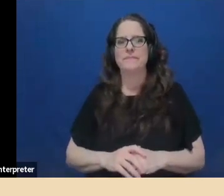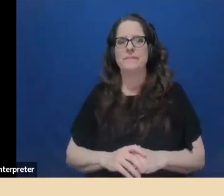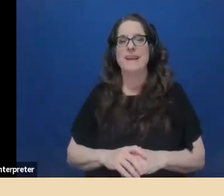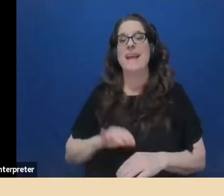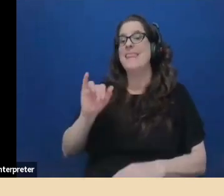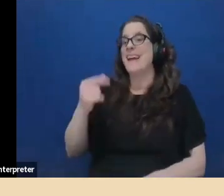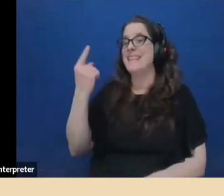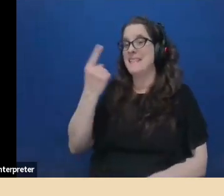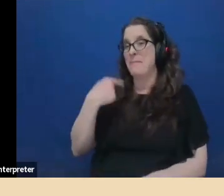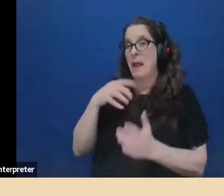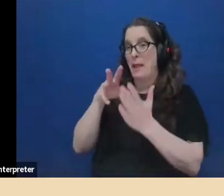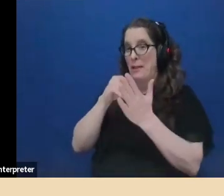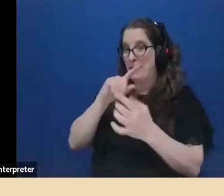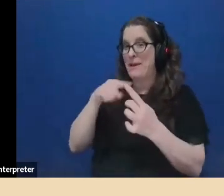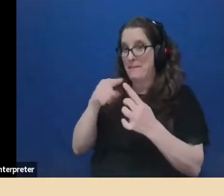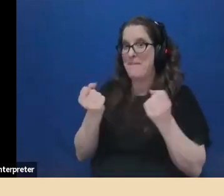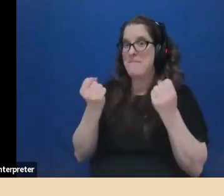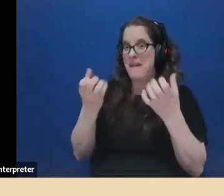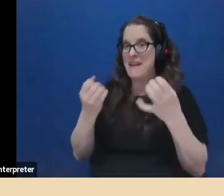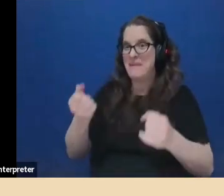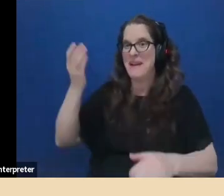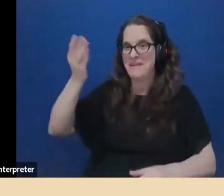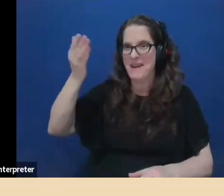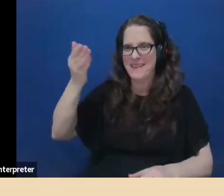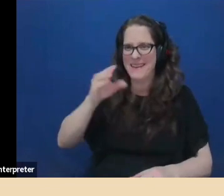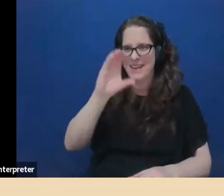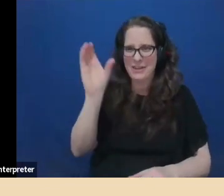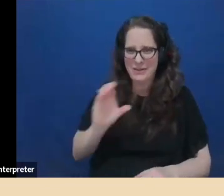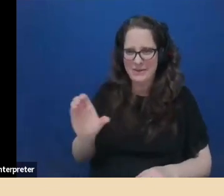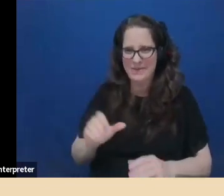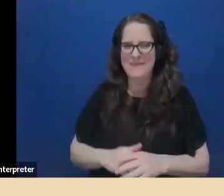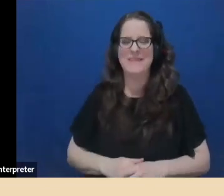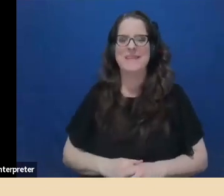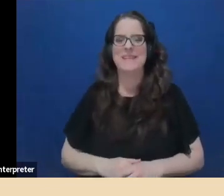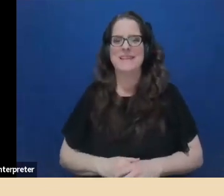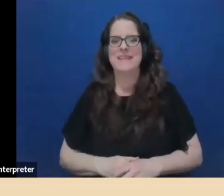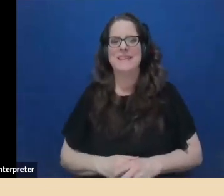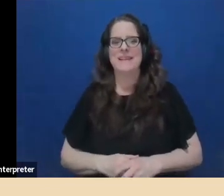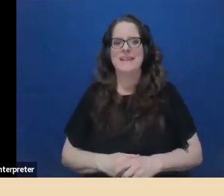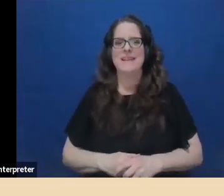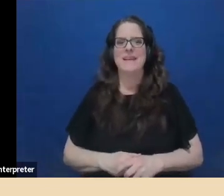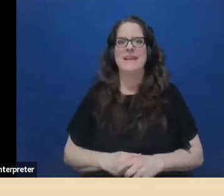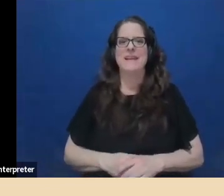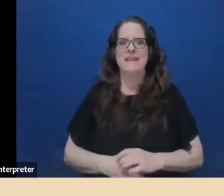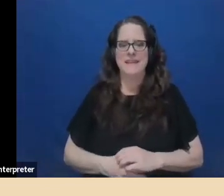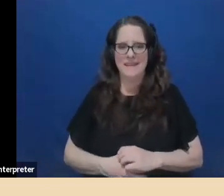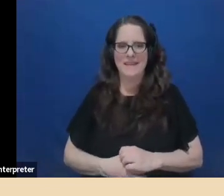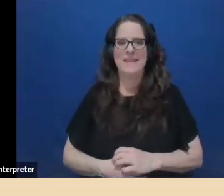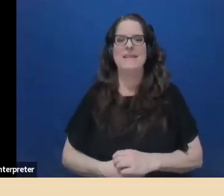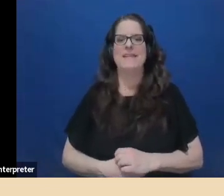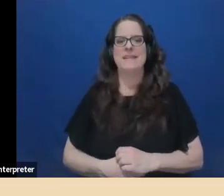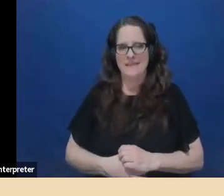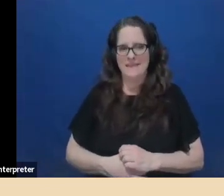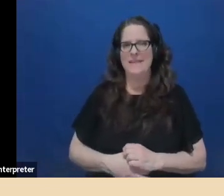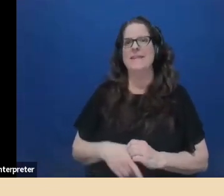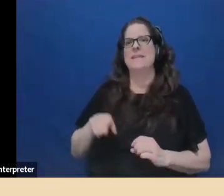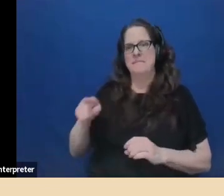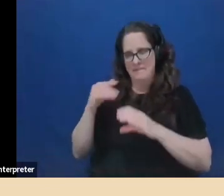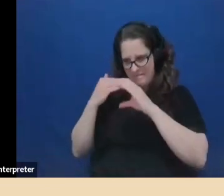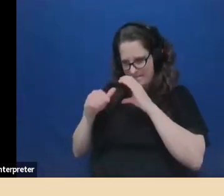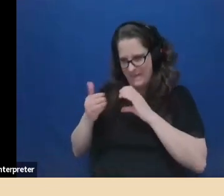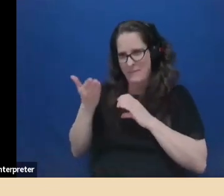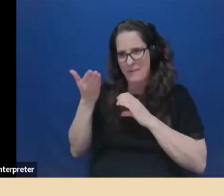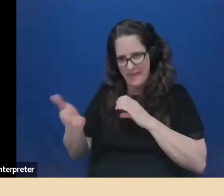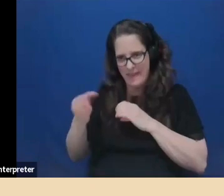learn after doing a lot of these presentations. I'm So putting if it, you can put that in the chat, that would be great